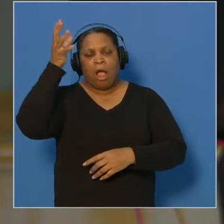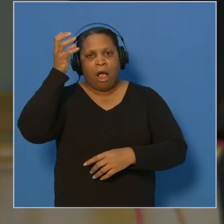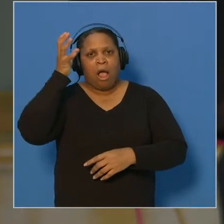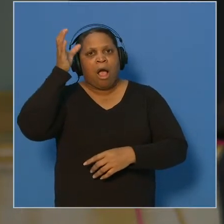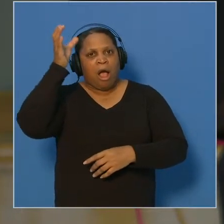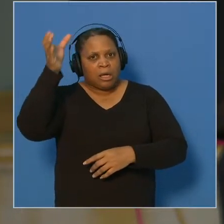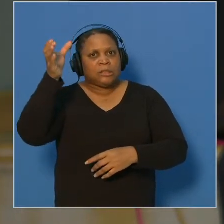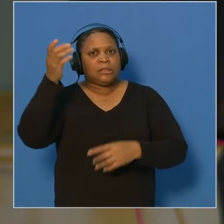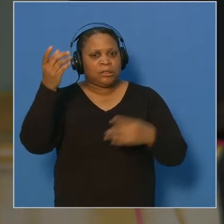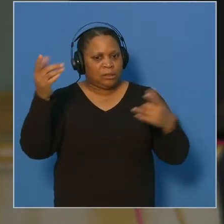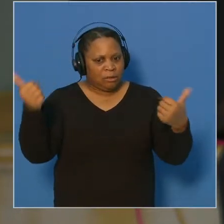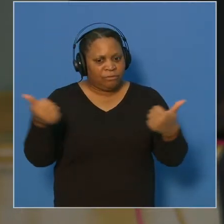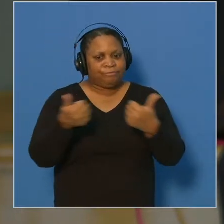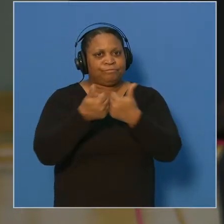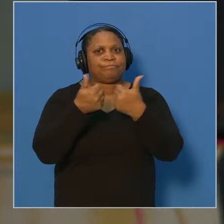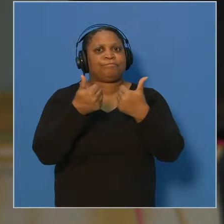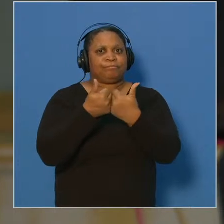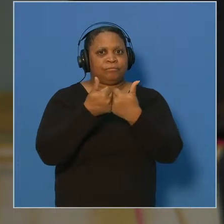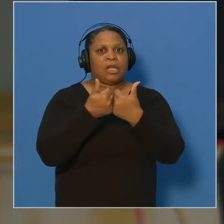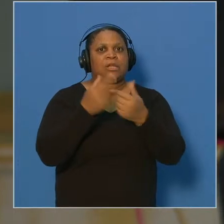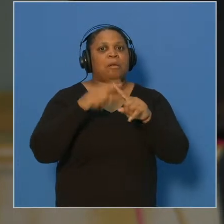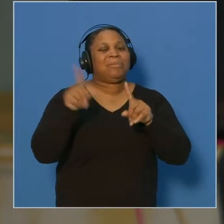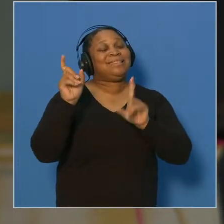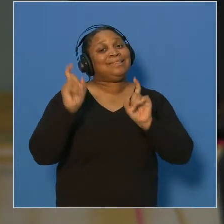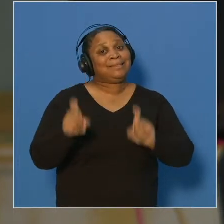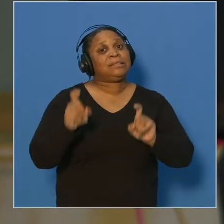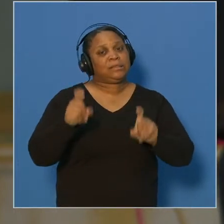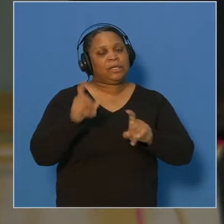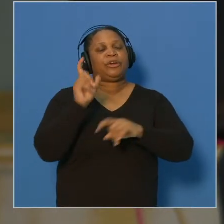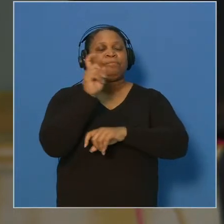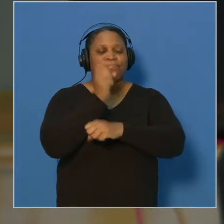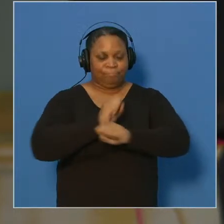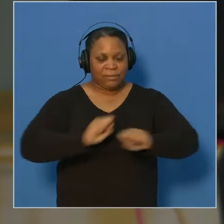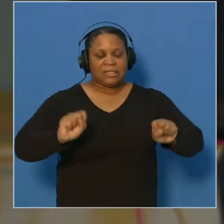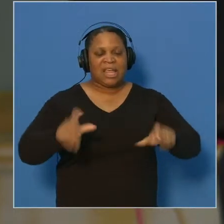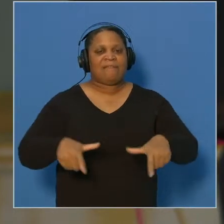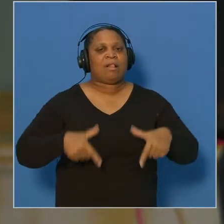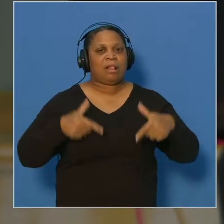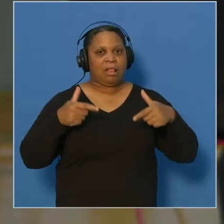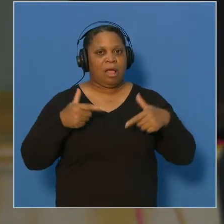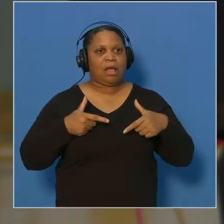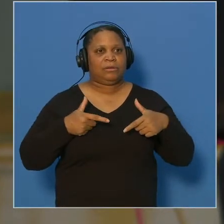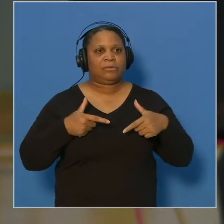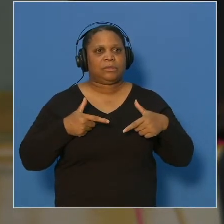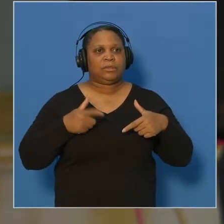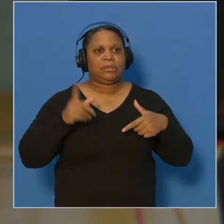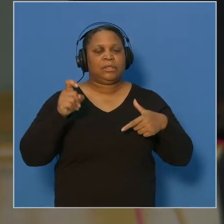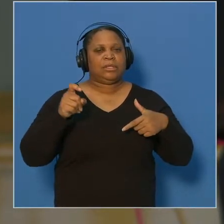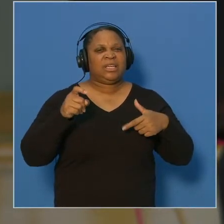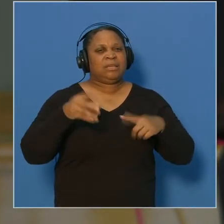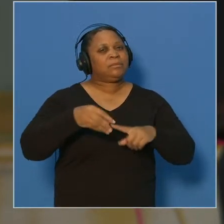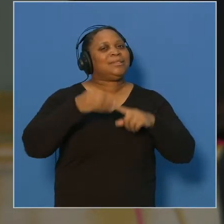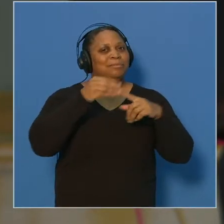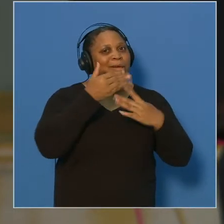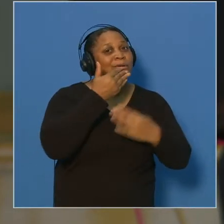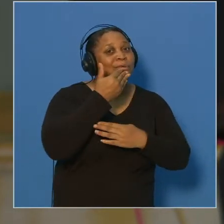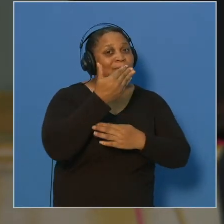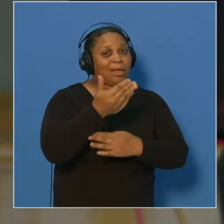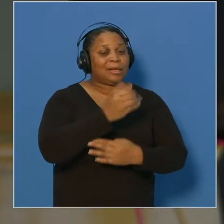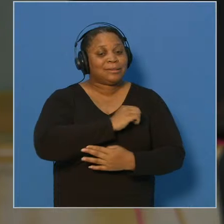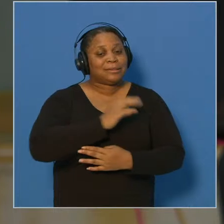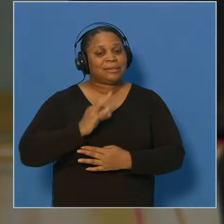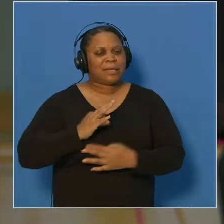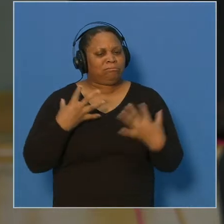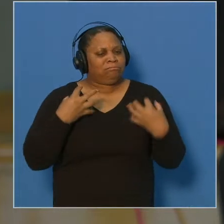this measure, but it is necessary right now to save lives. I have to extend a special thanks to the staff